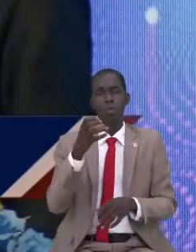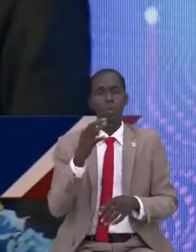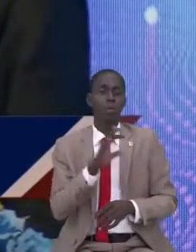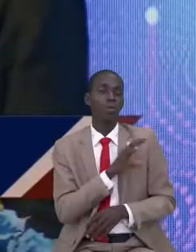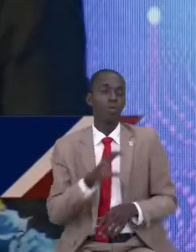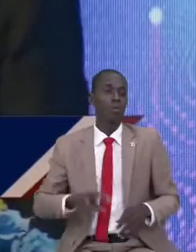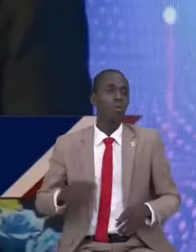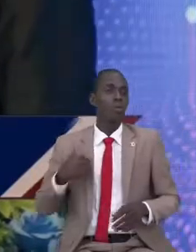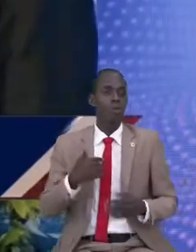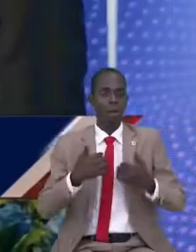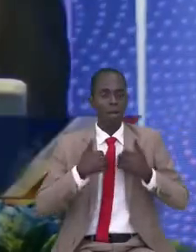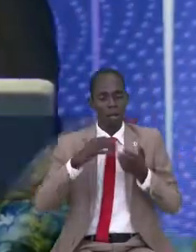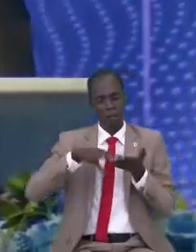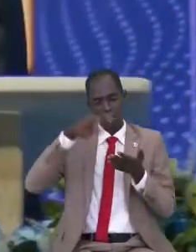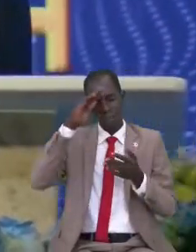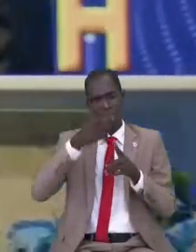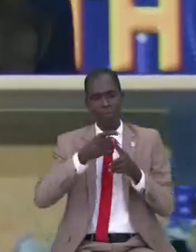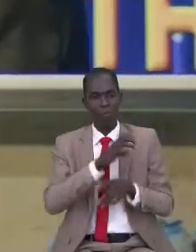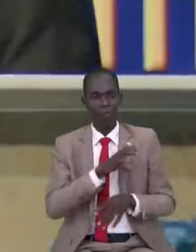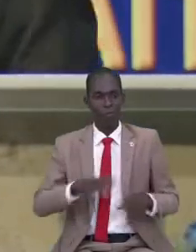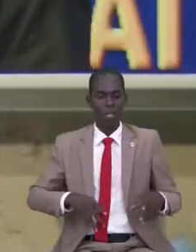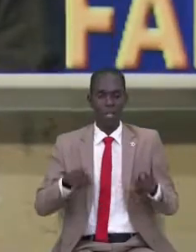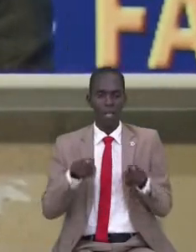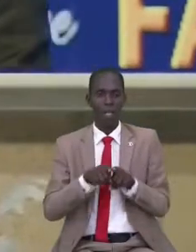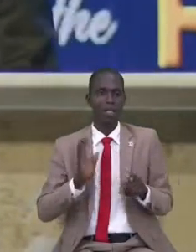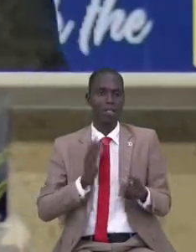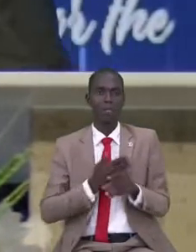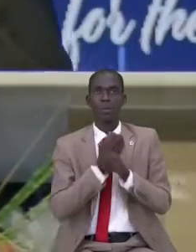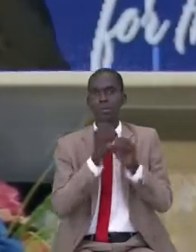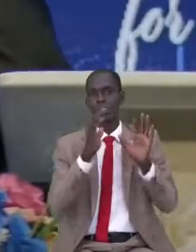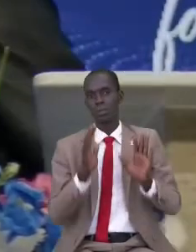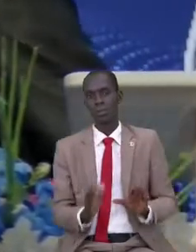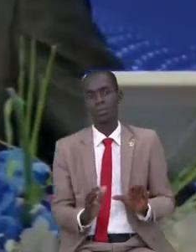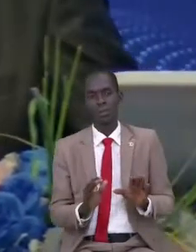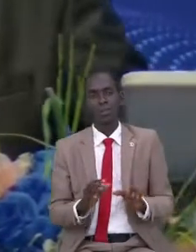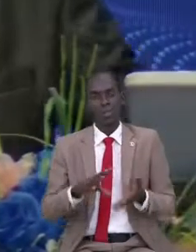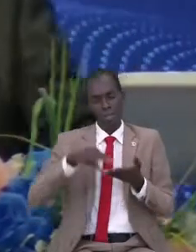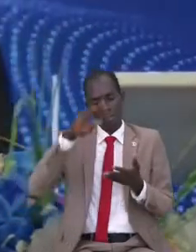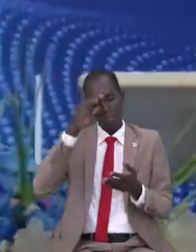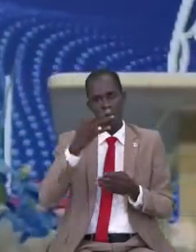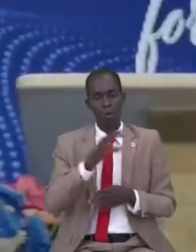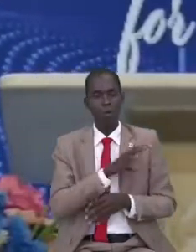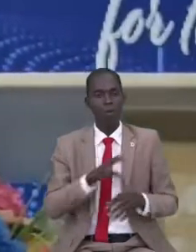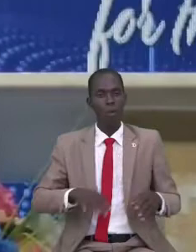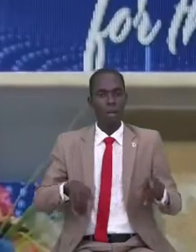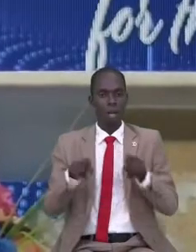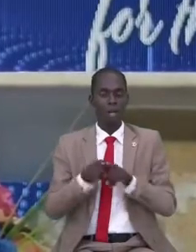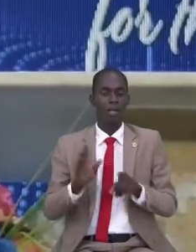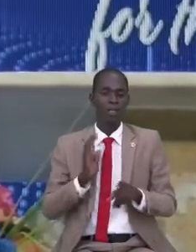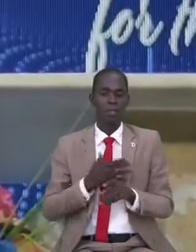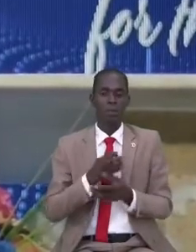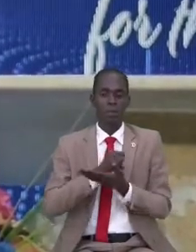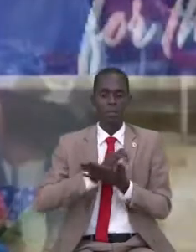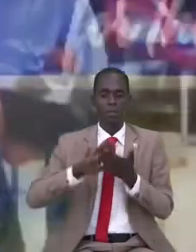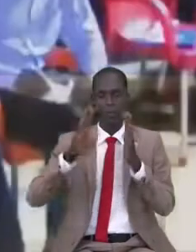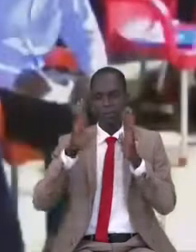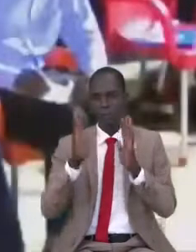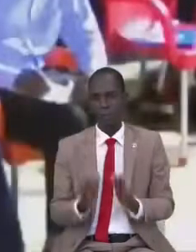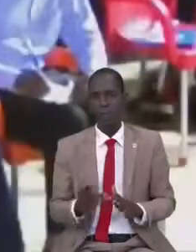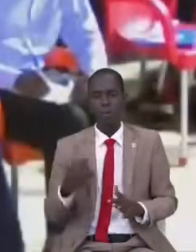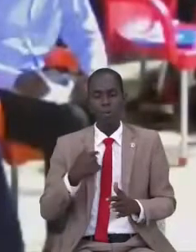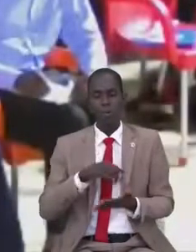learned from him, he's our Savior. We learned from him, he is our sanctifier.